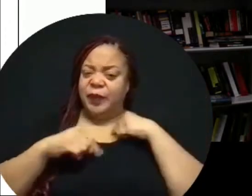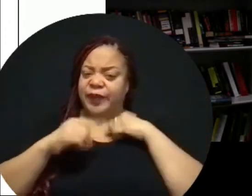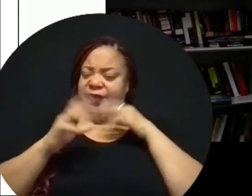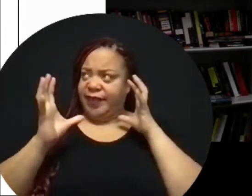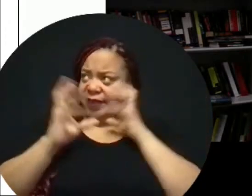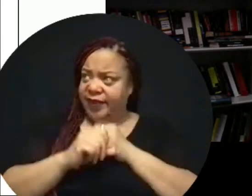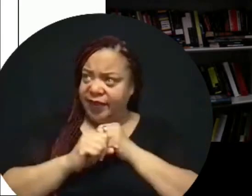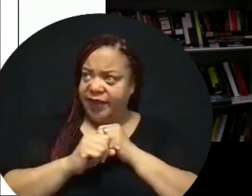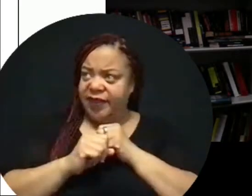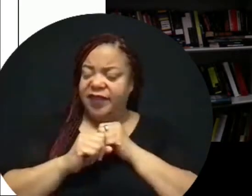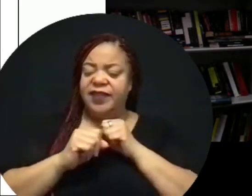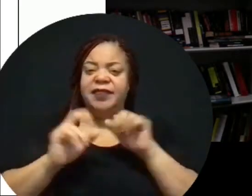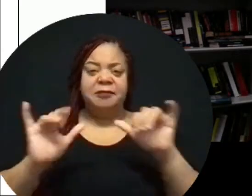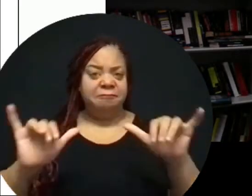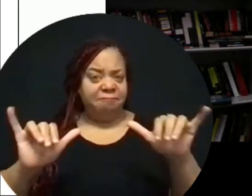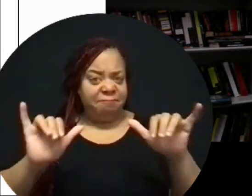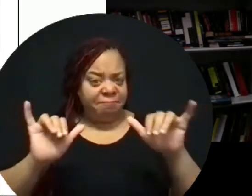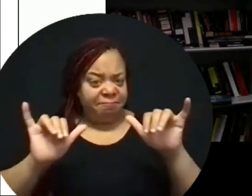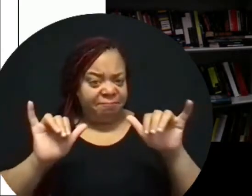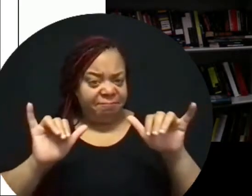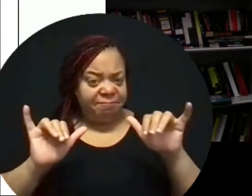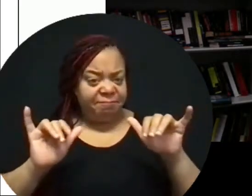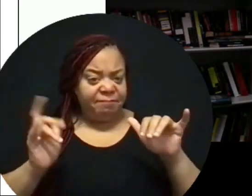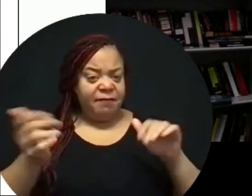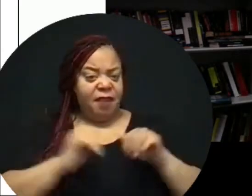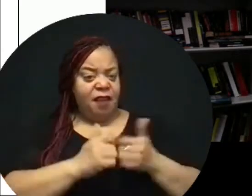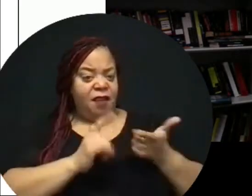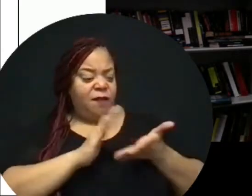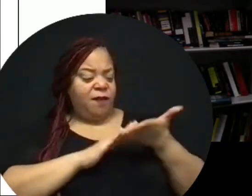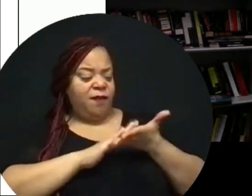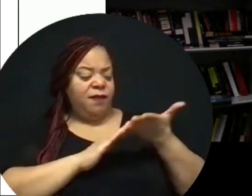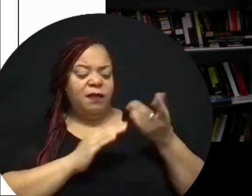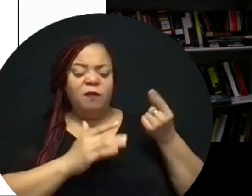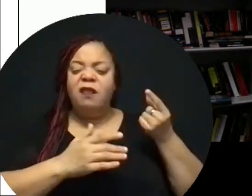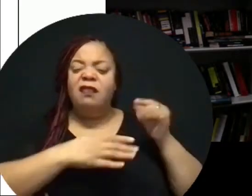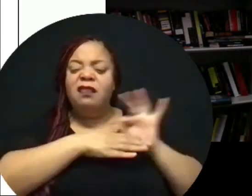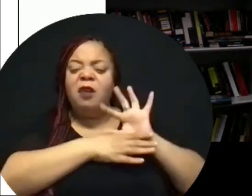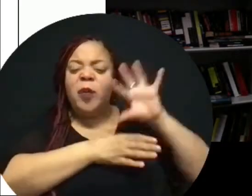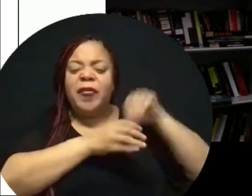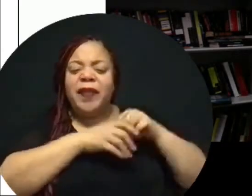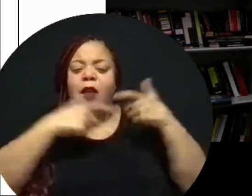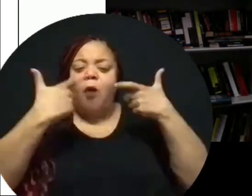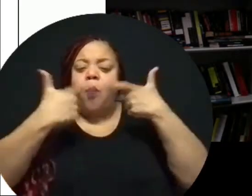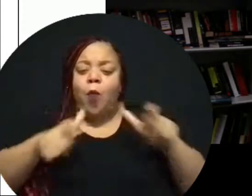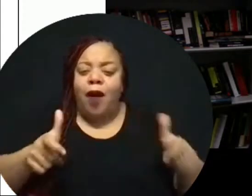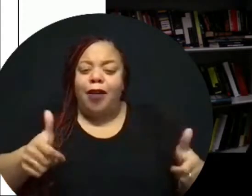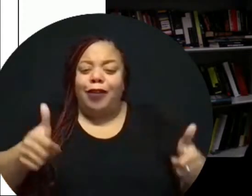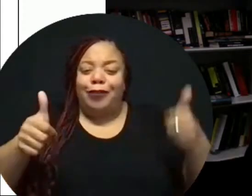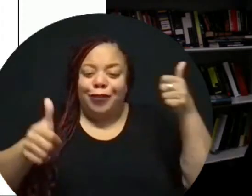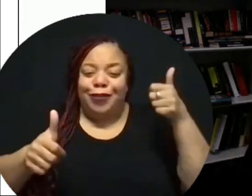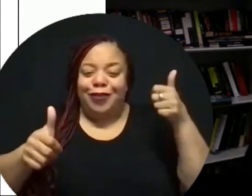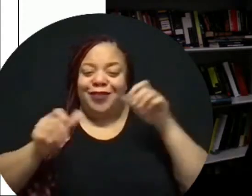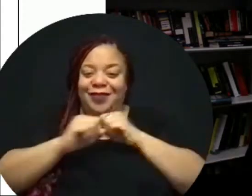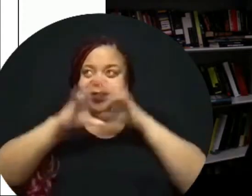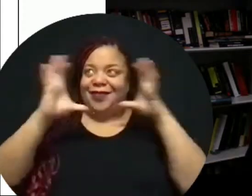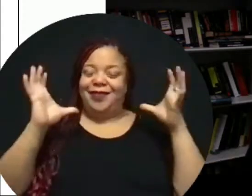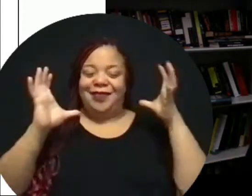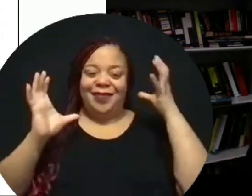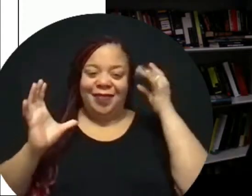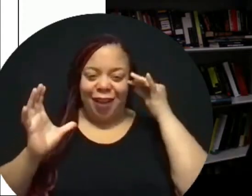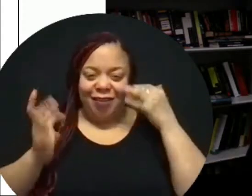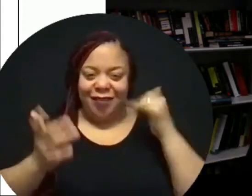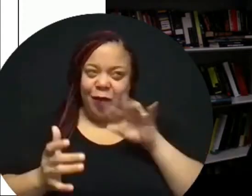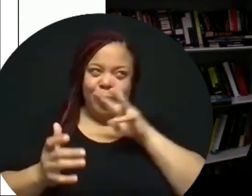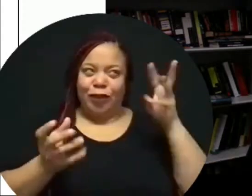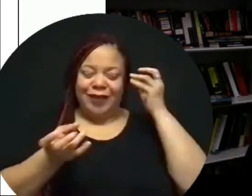right? One of the speakers mentioned just the kind of larger ecologies and geographies,